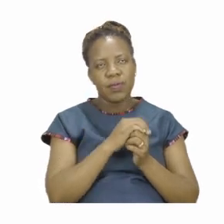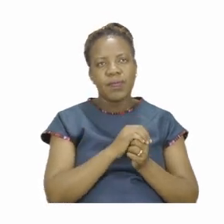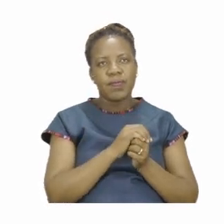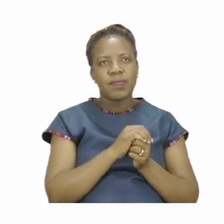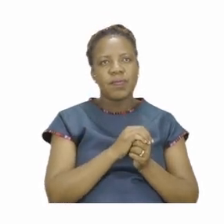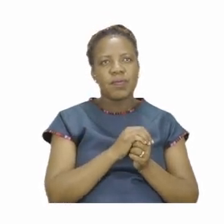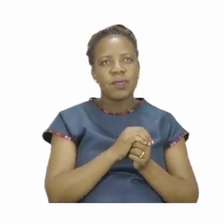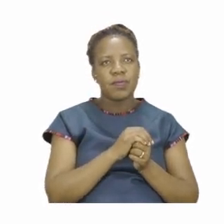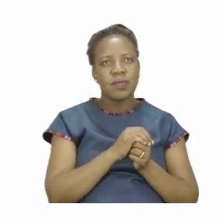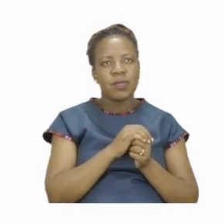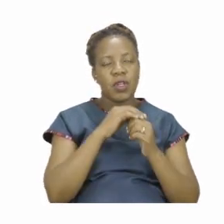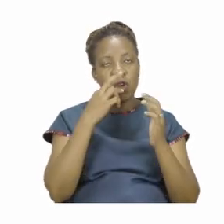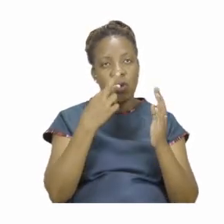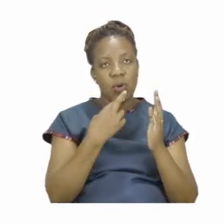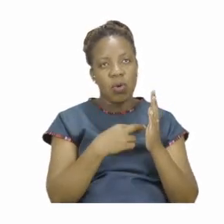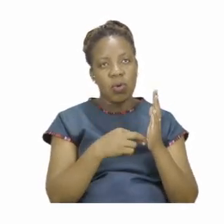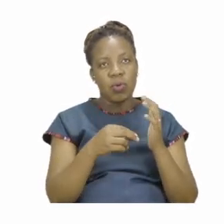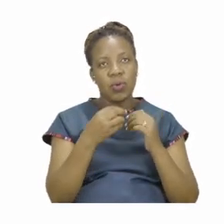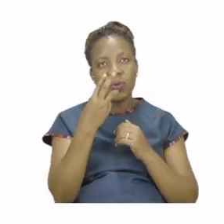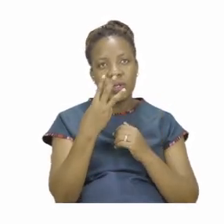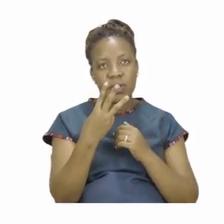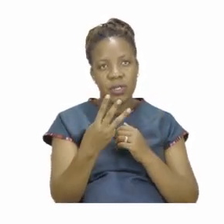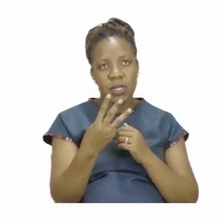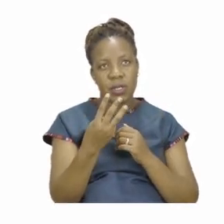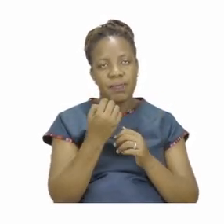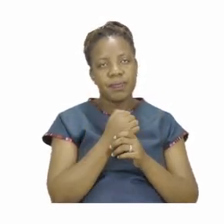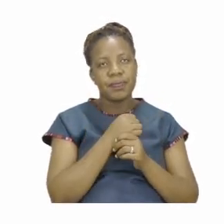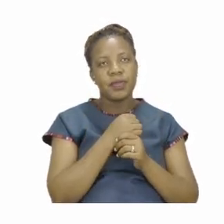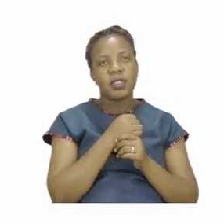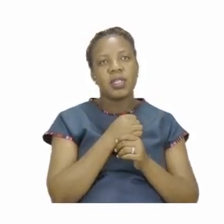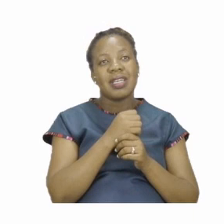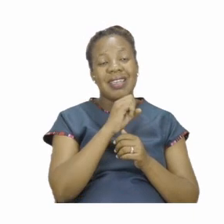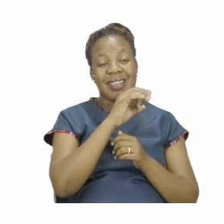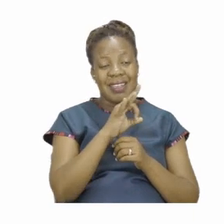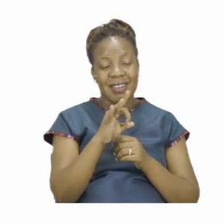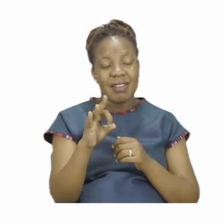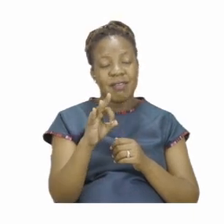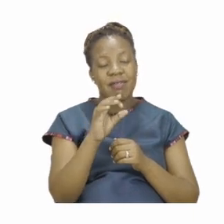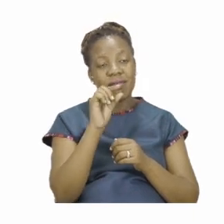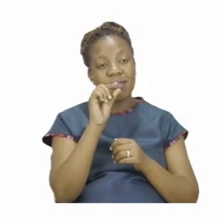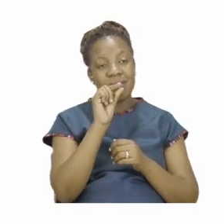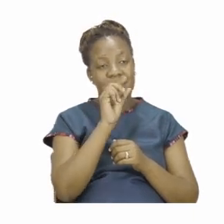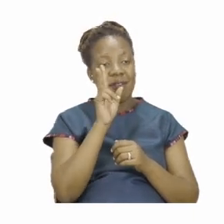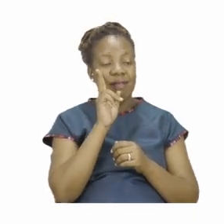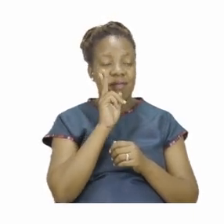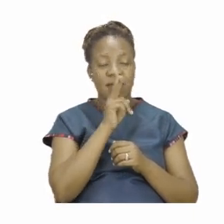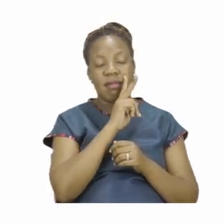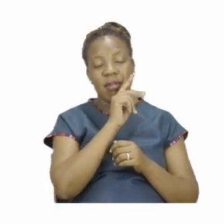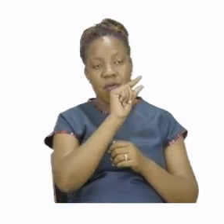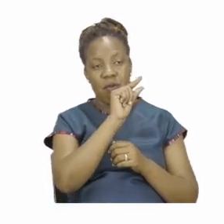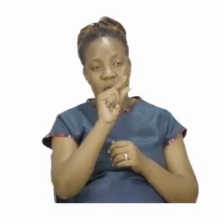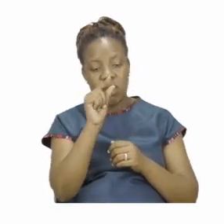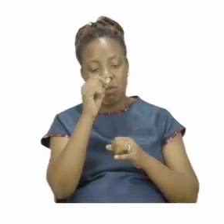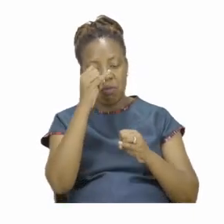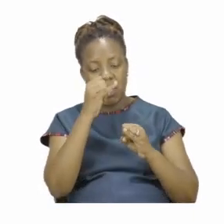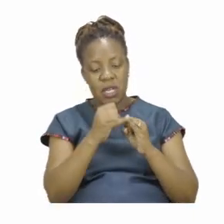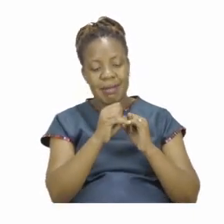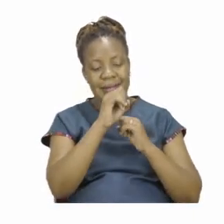number 2 has one E, but this one has 2. So we keep both of them. Like the word see,